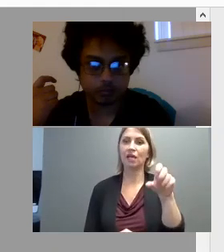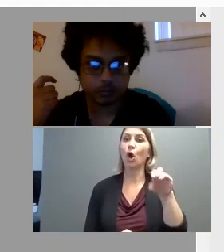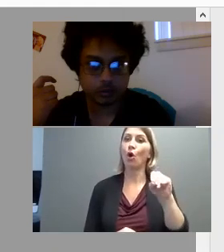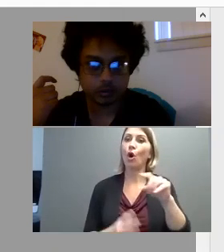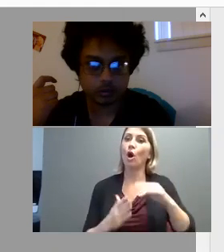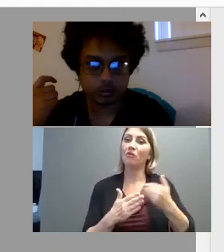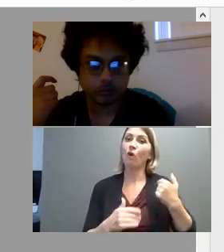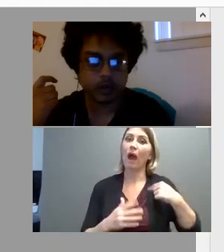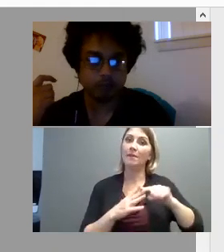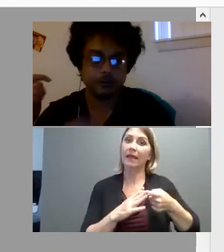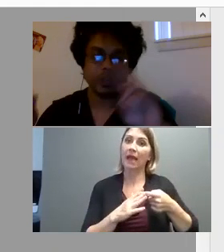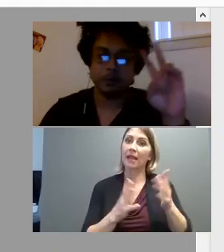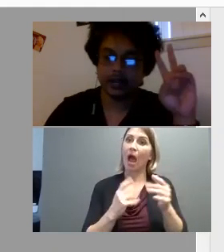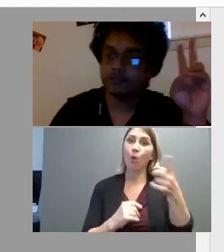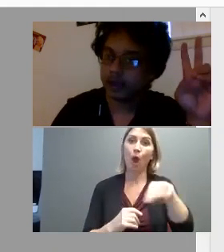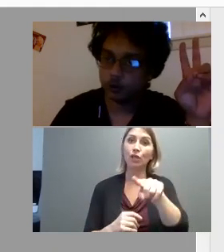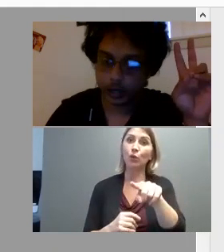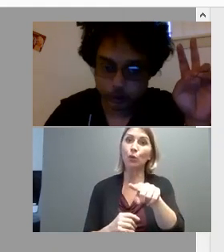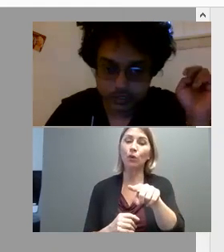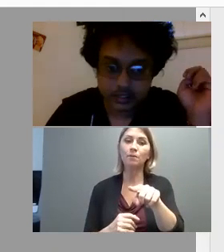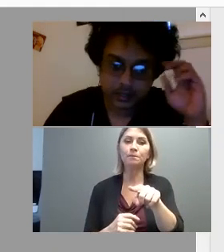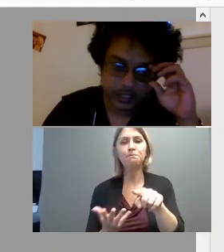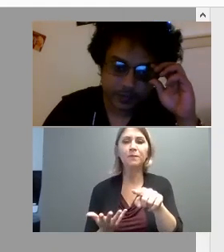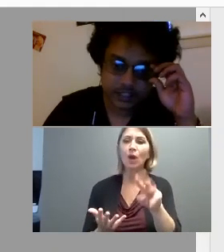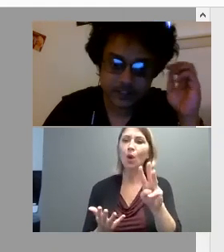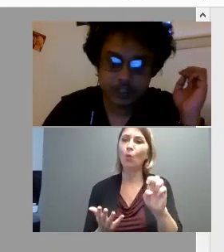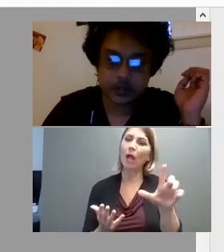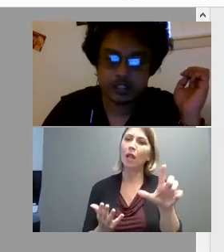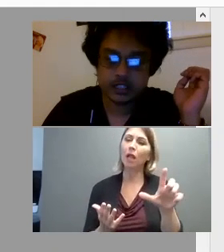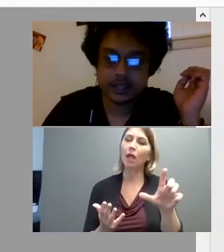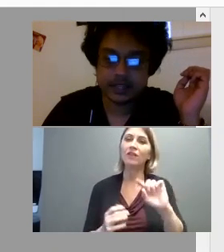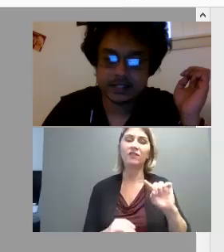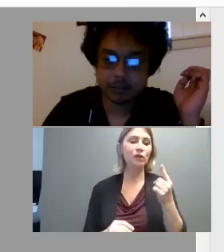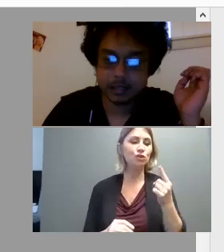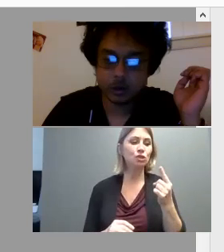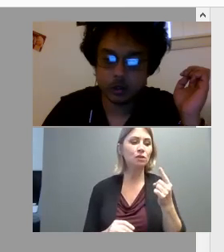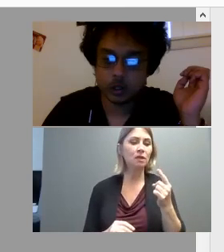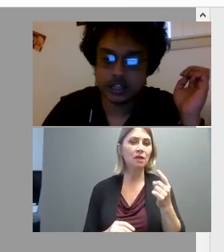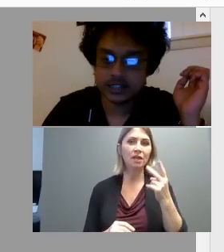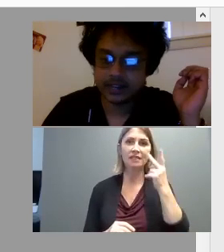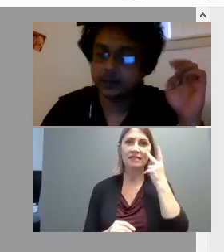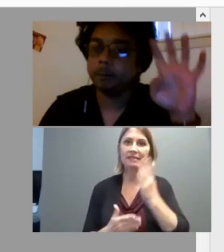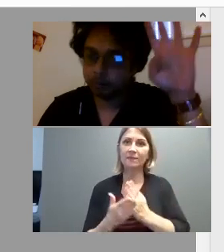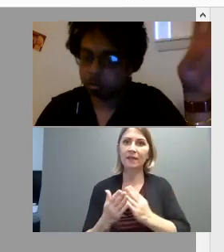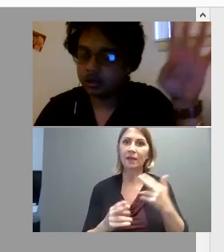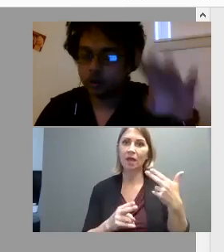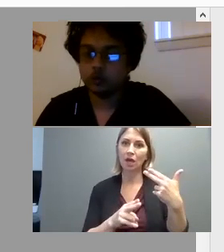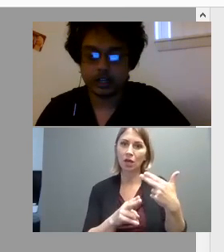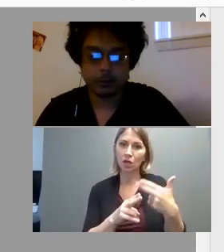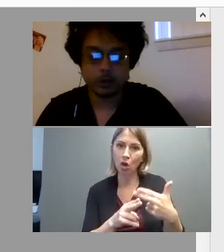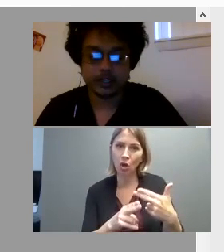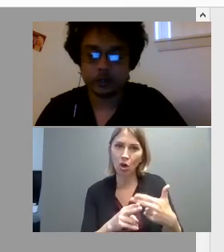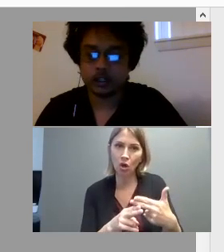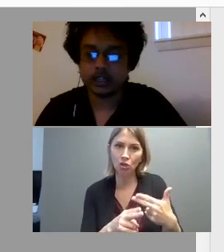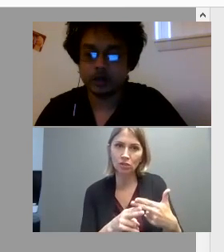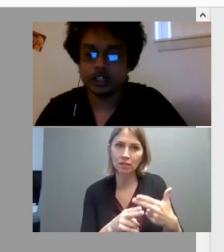to, well, before I begin, I have two announcements. The first things first, you would see that there is something called Kaushik Sinha here. Don't